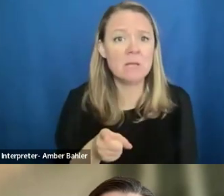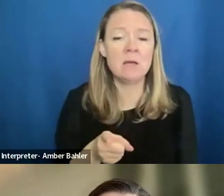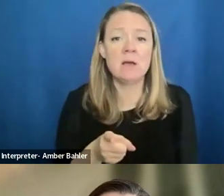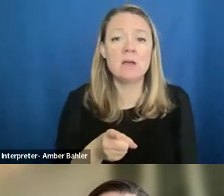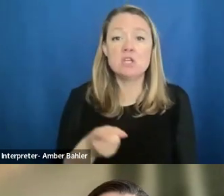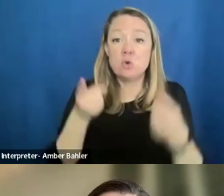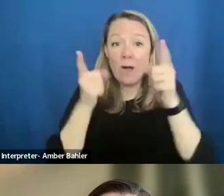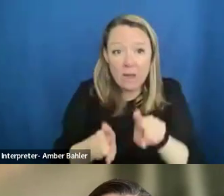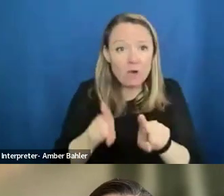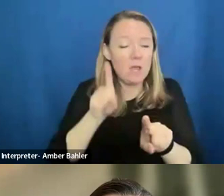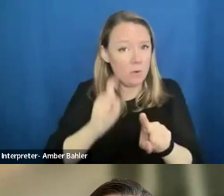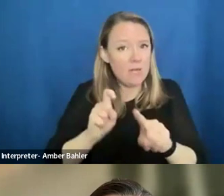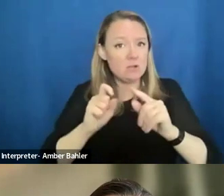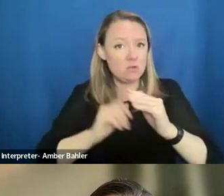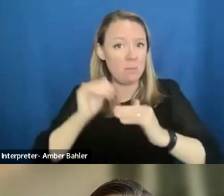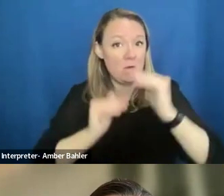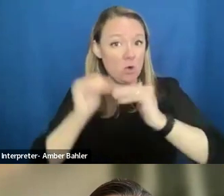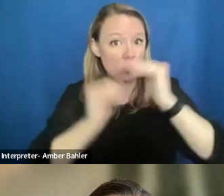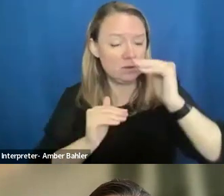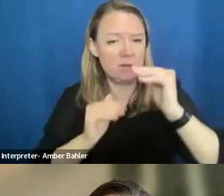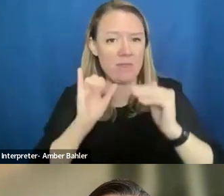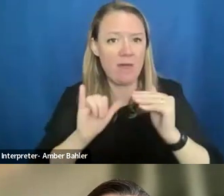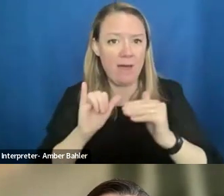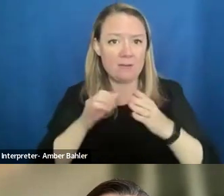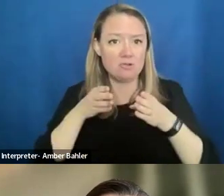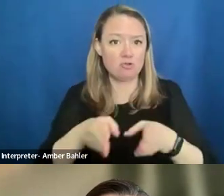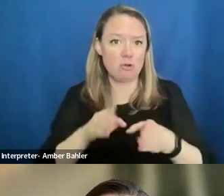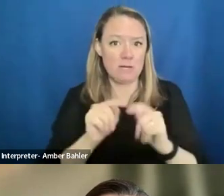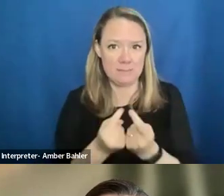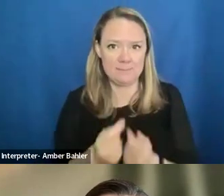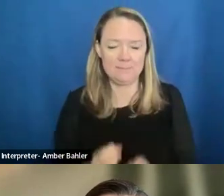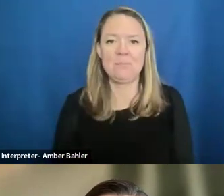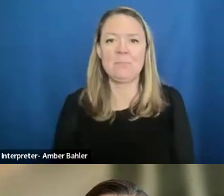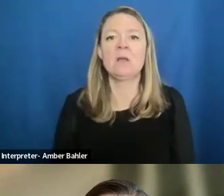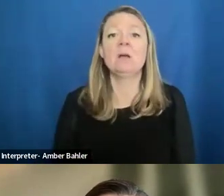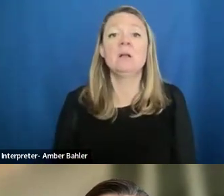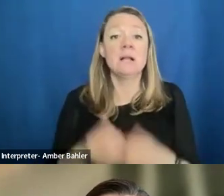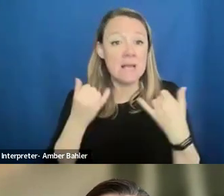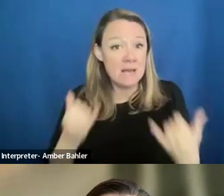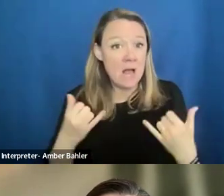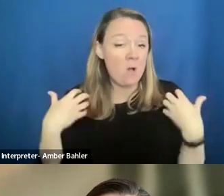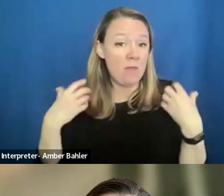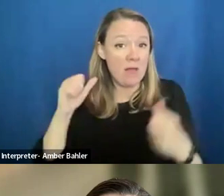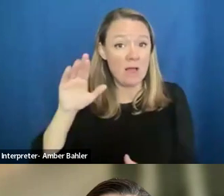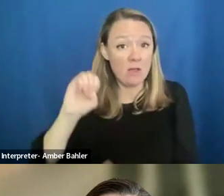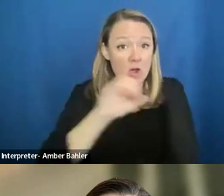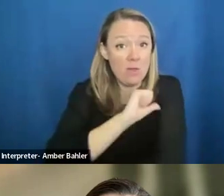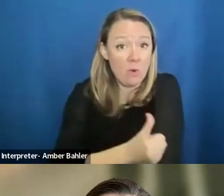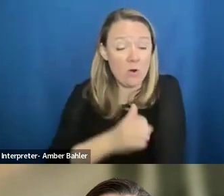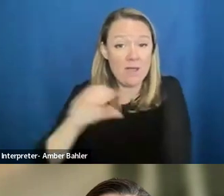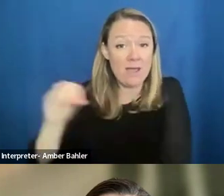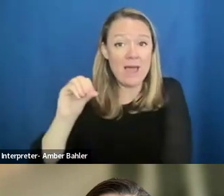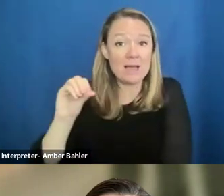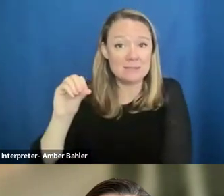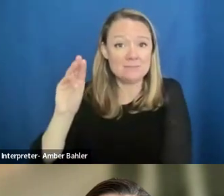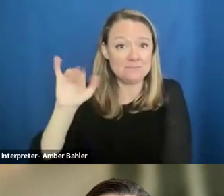those. I did want to say one of the things that we're thinking about from the Healthcare Authority Medicaid system side is that